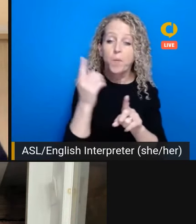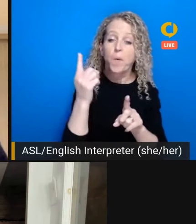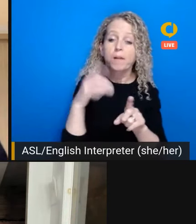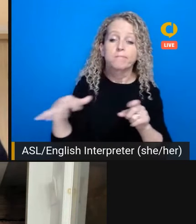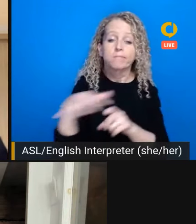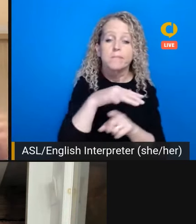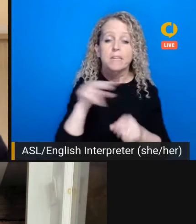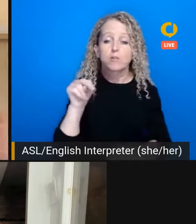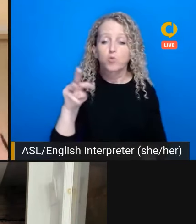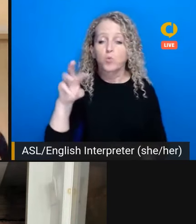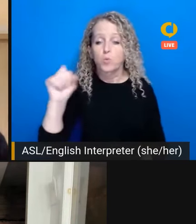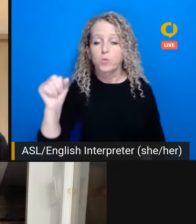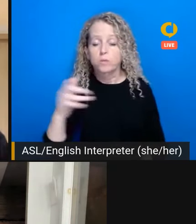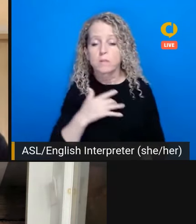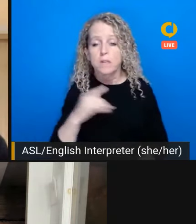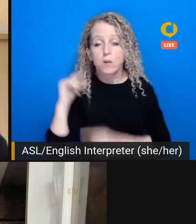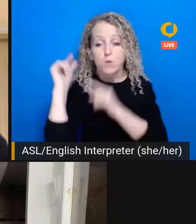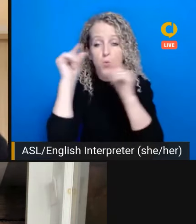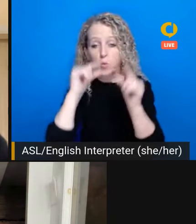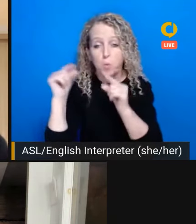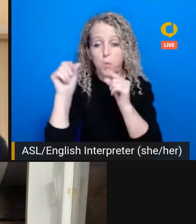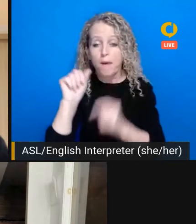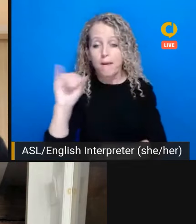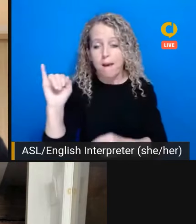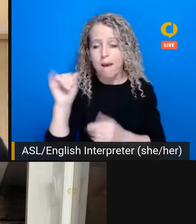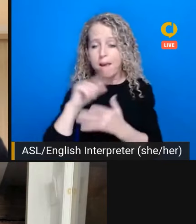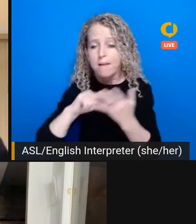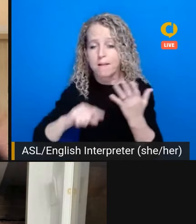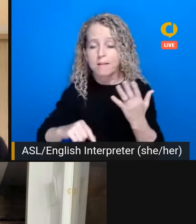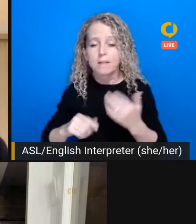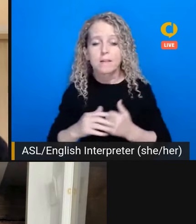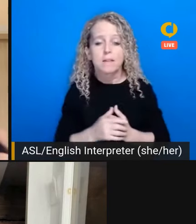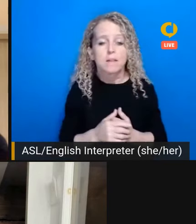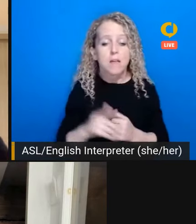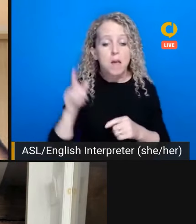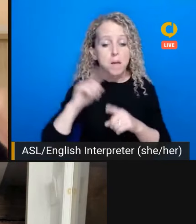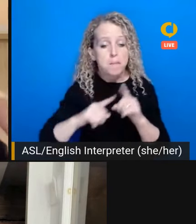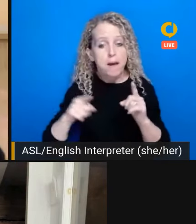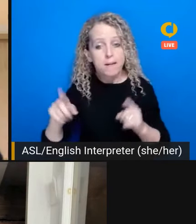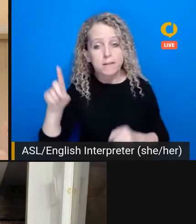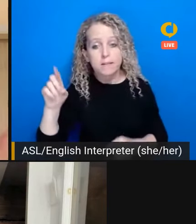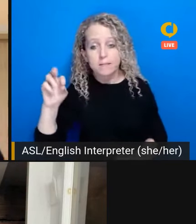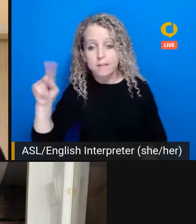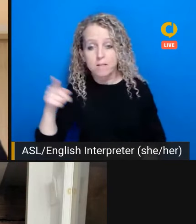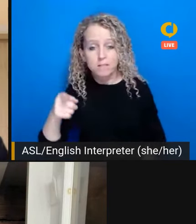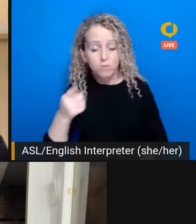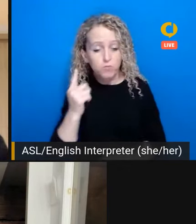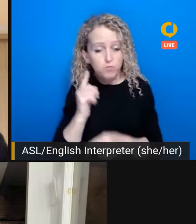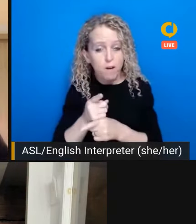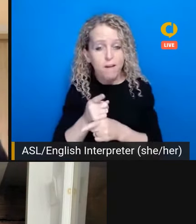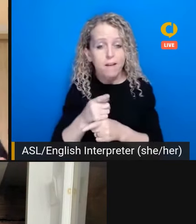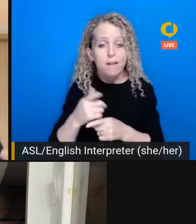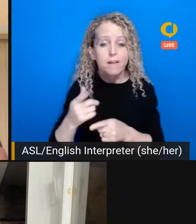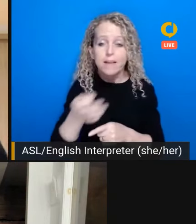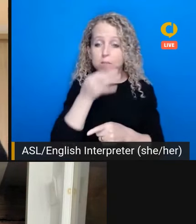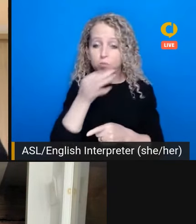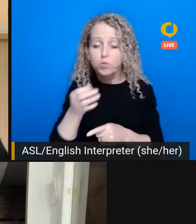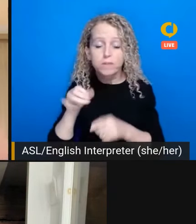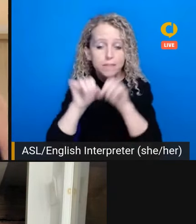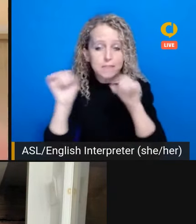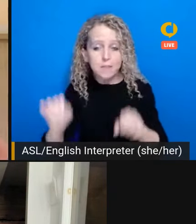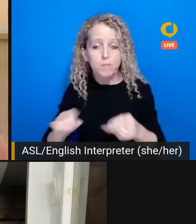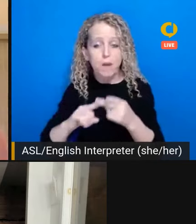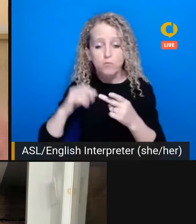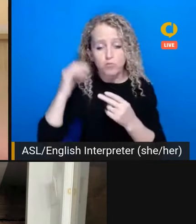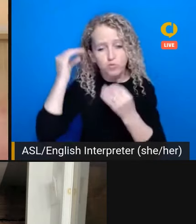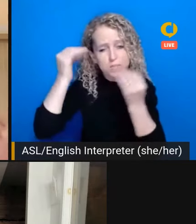OpenAI, etc. But actually, there is symbolic logic, as Derek was talking about, expert systems, reasoning, insect-based